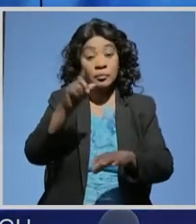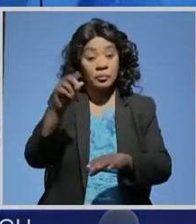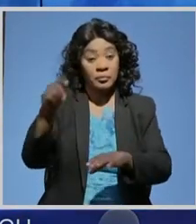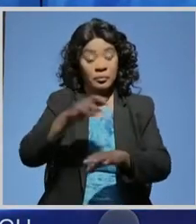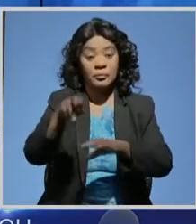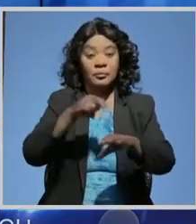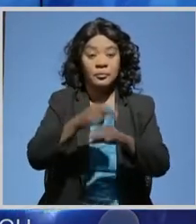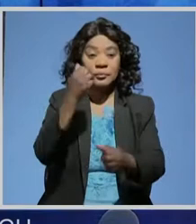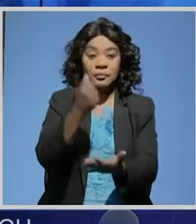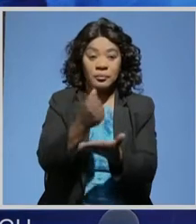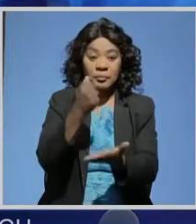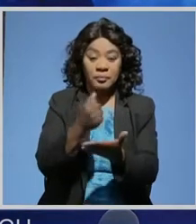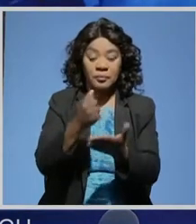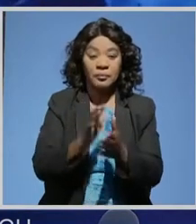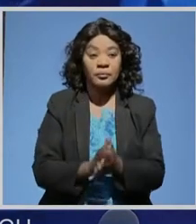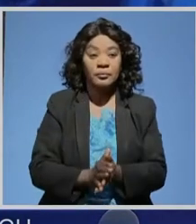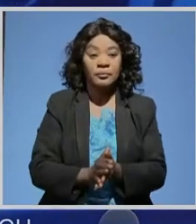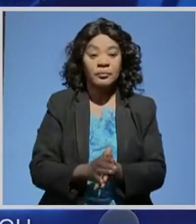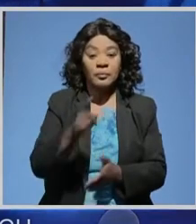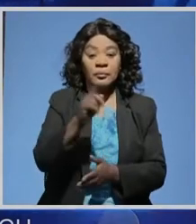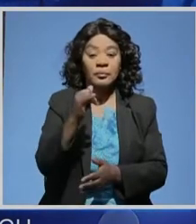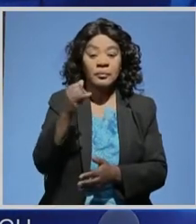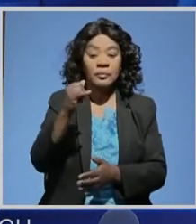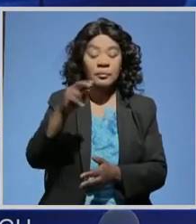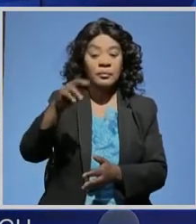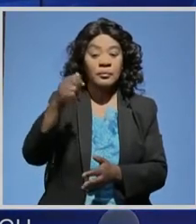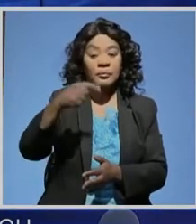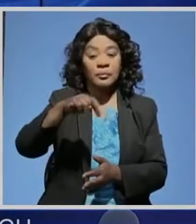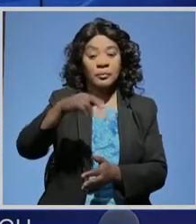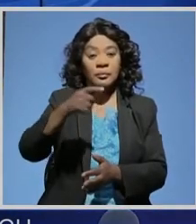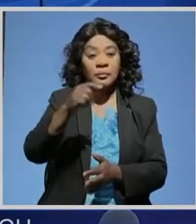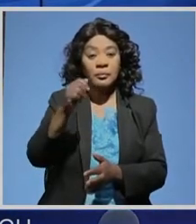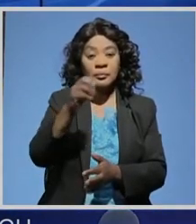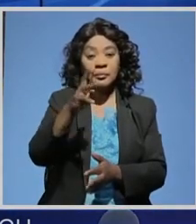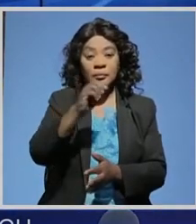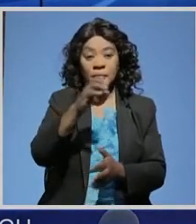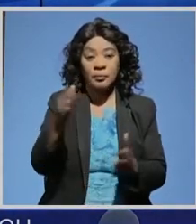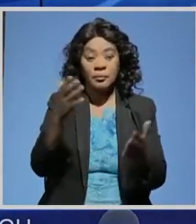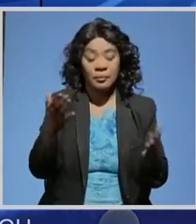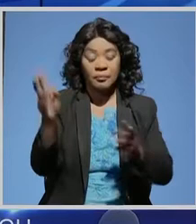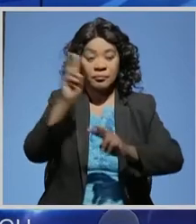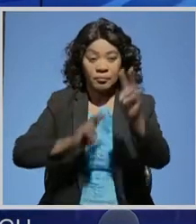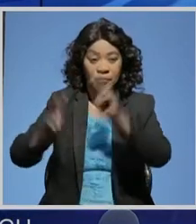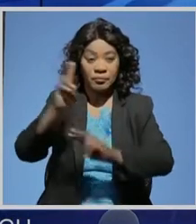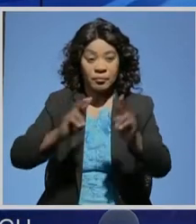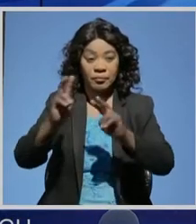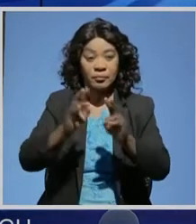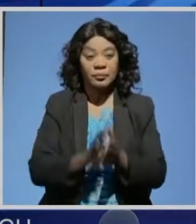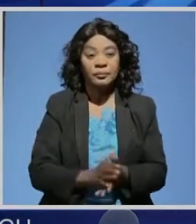said this when he visited Zongwe farms in Sinazongwe to appreciate the challenges that crocodile and other farmers are facing. Here's a